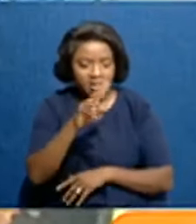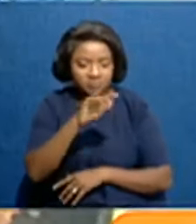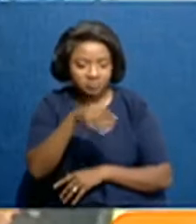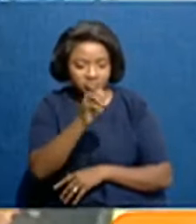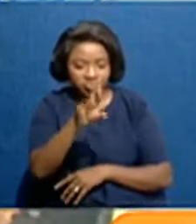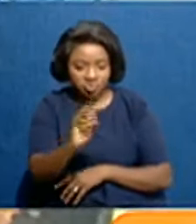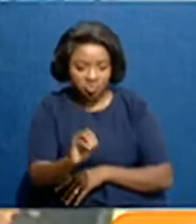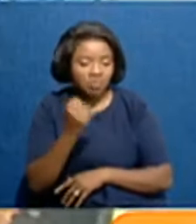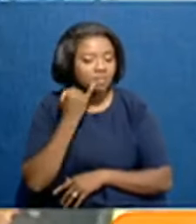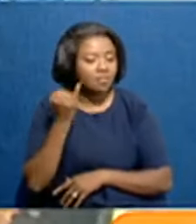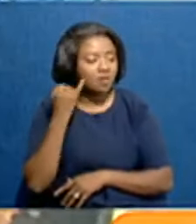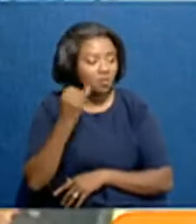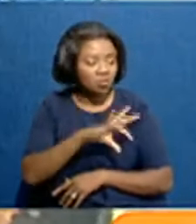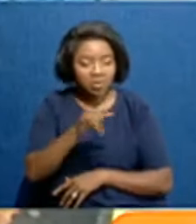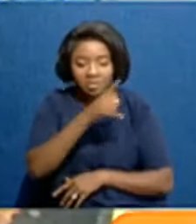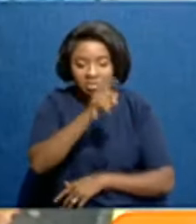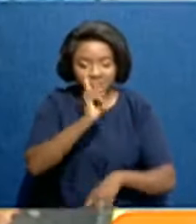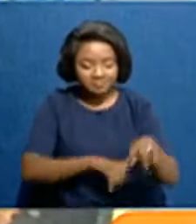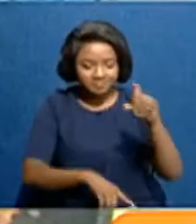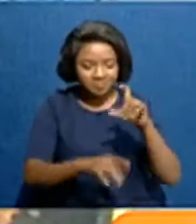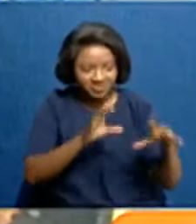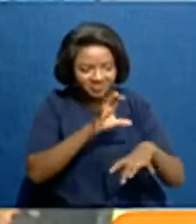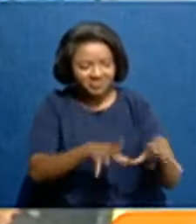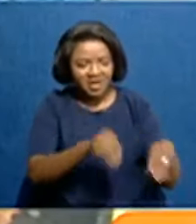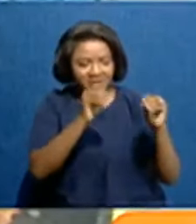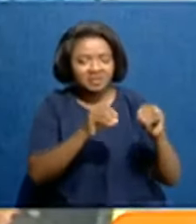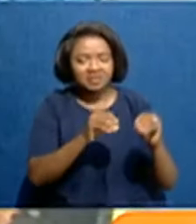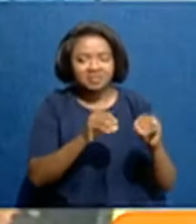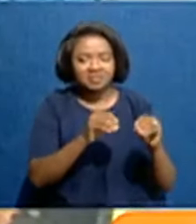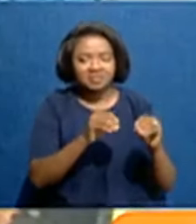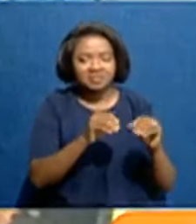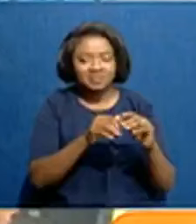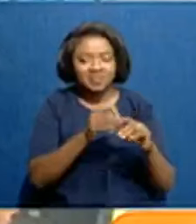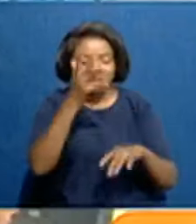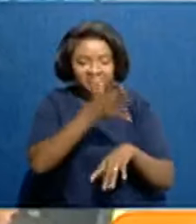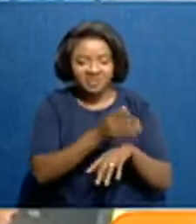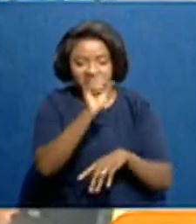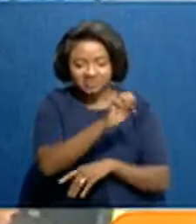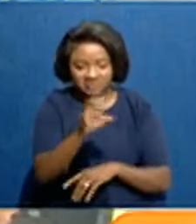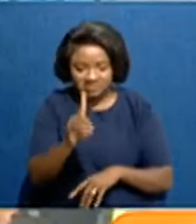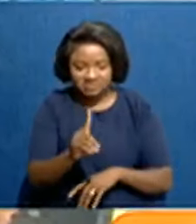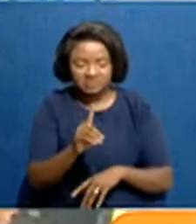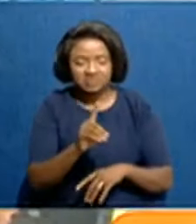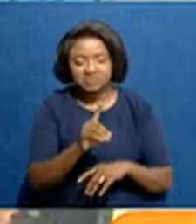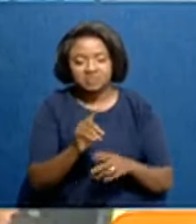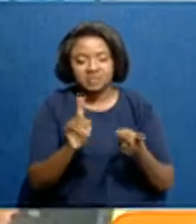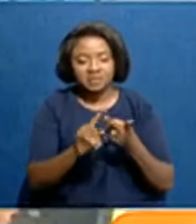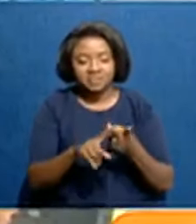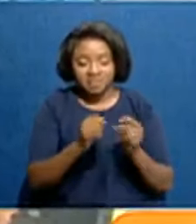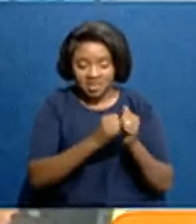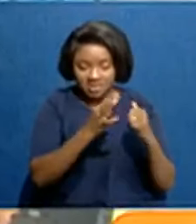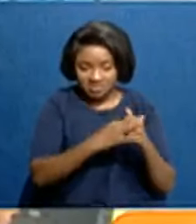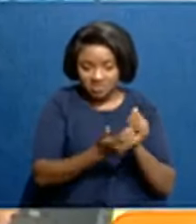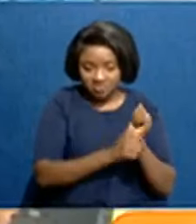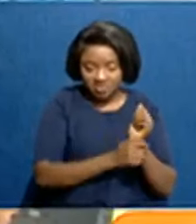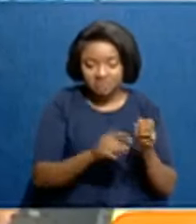they nabbed 34,780 packets of counterfeit packaging bags, 18 bags of maize,